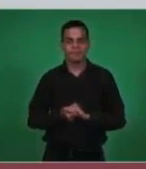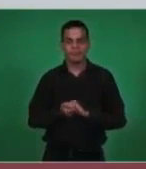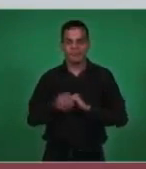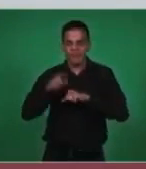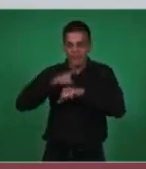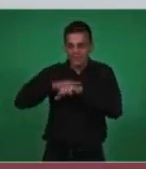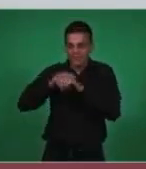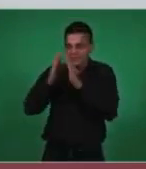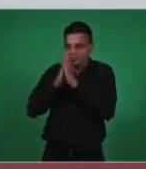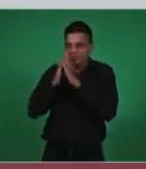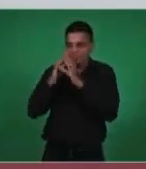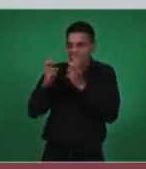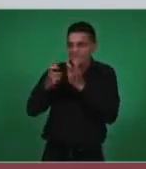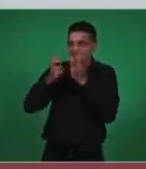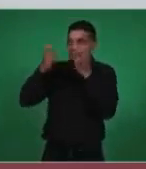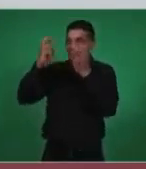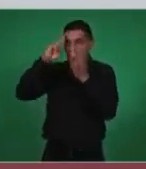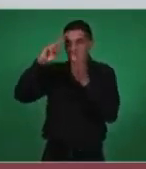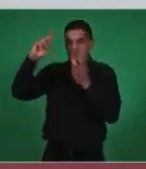We plea, Lord,